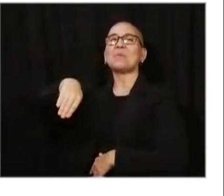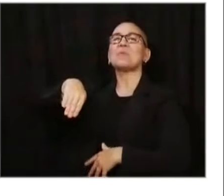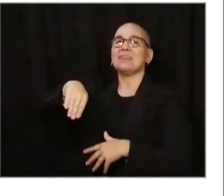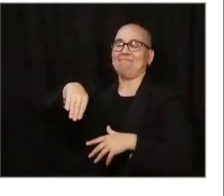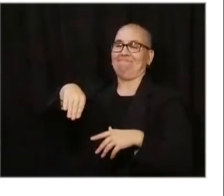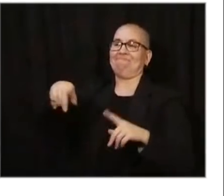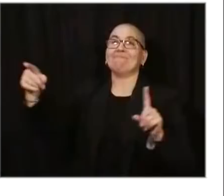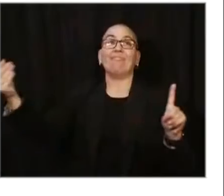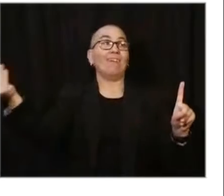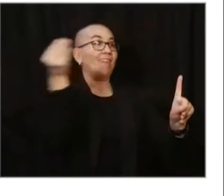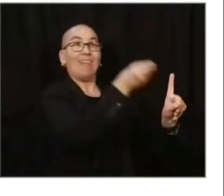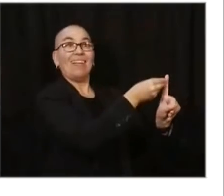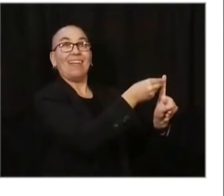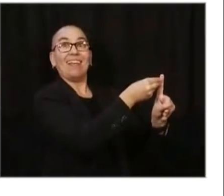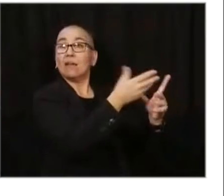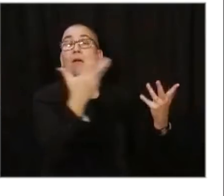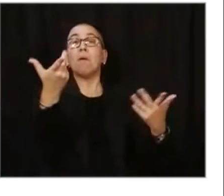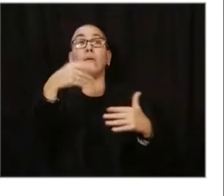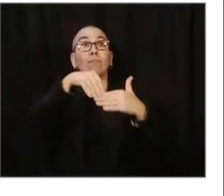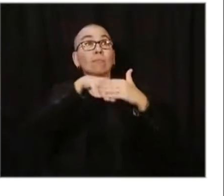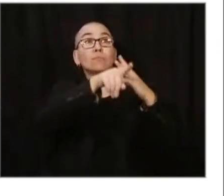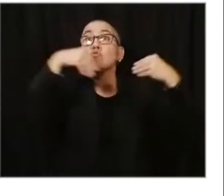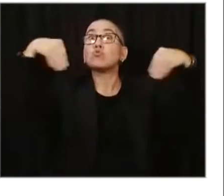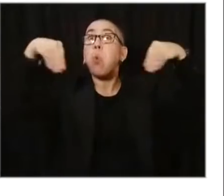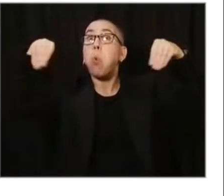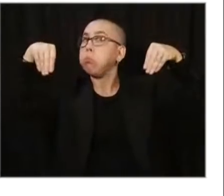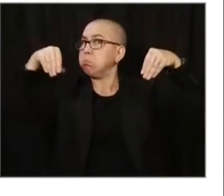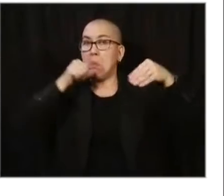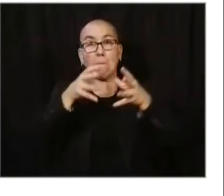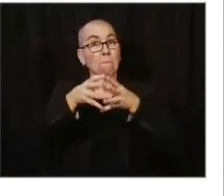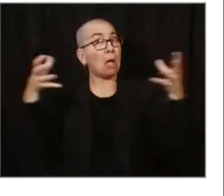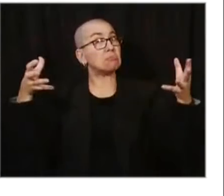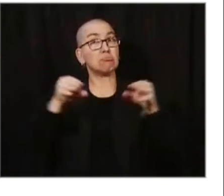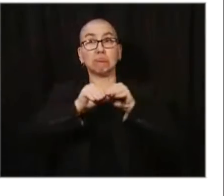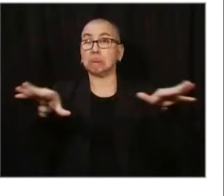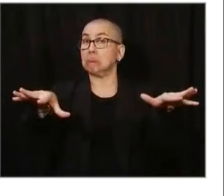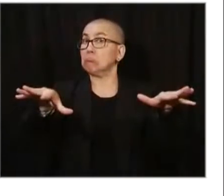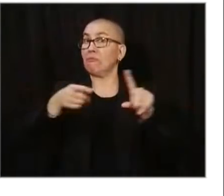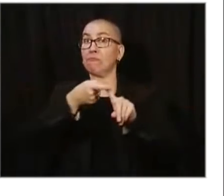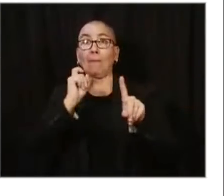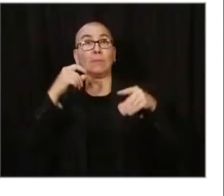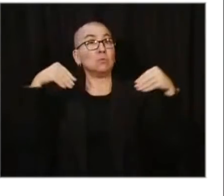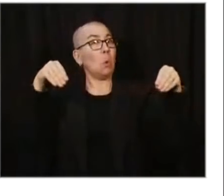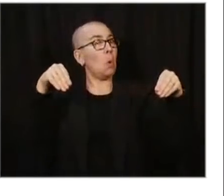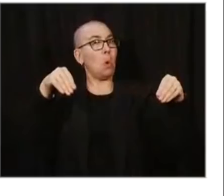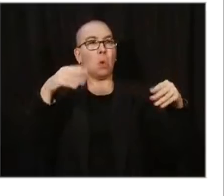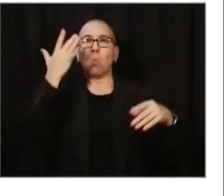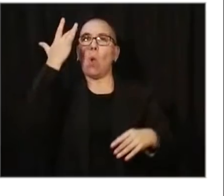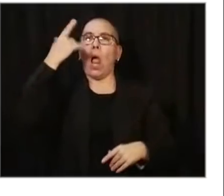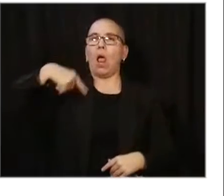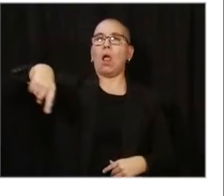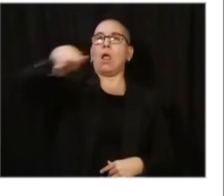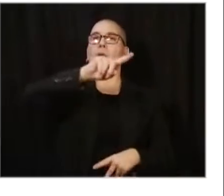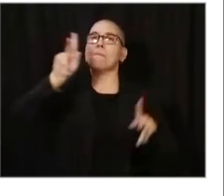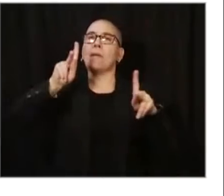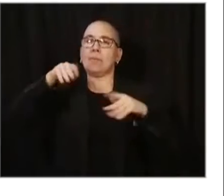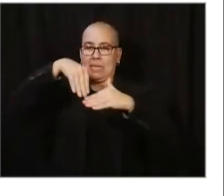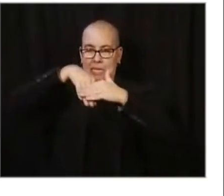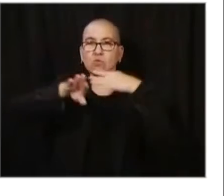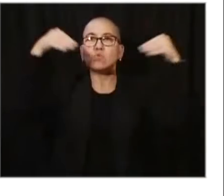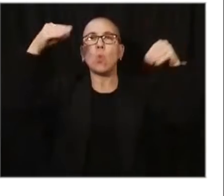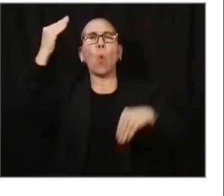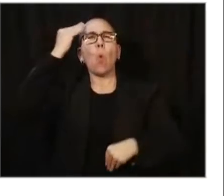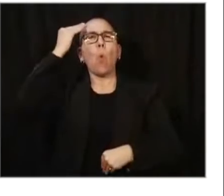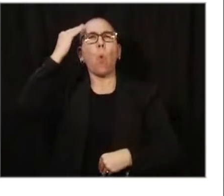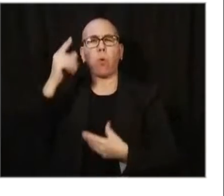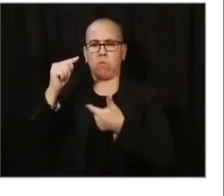example, retail. We're not seeing a lot of spread in retail of people going in and buying a candle, going in and buying groceries.